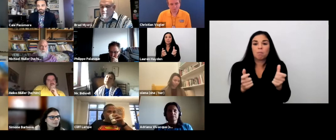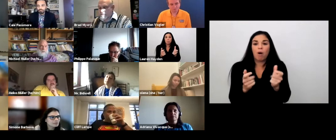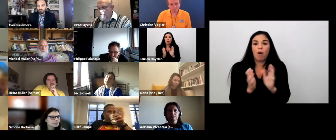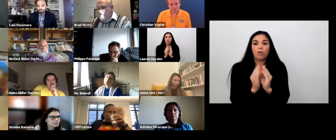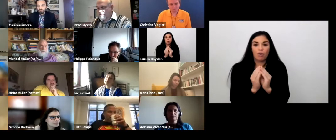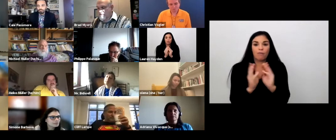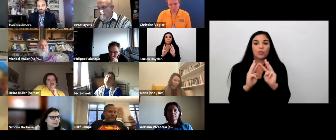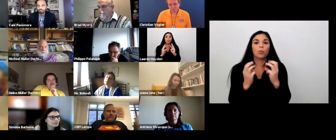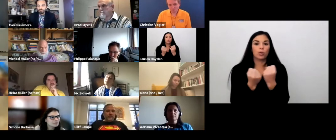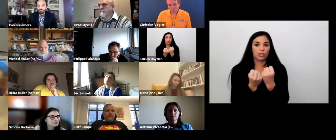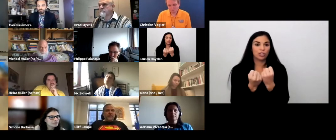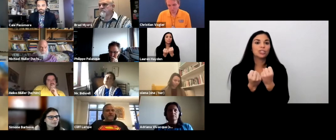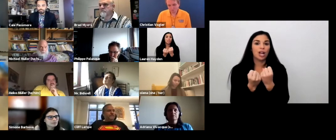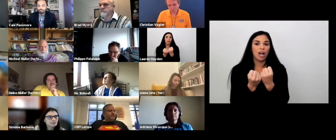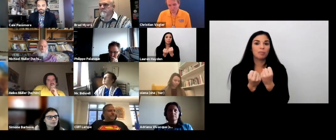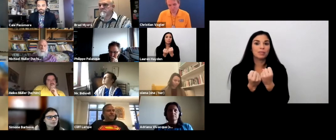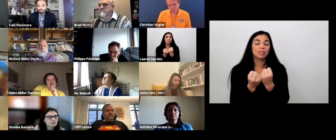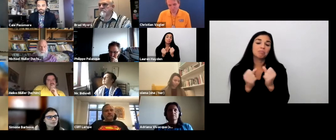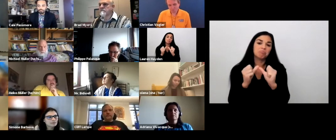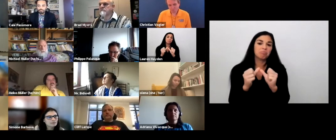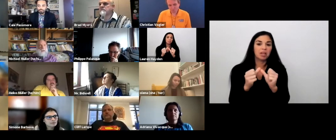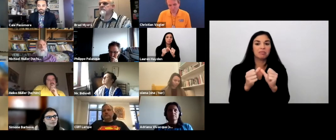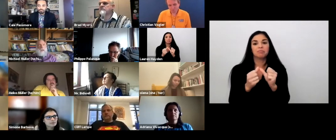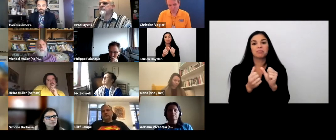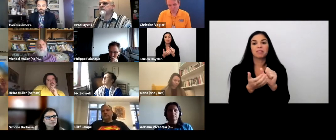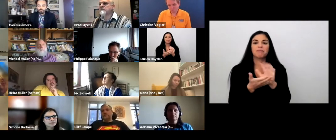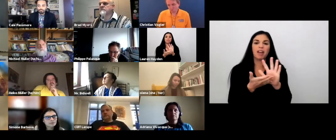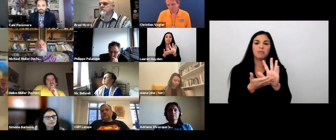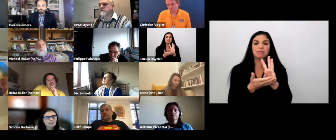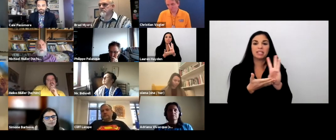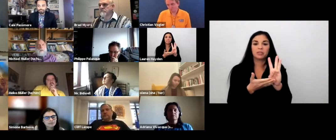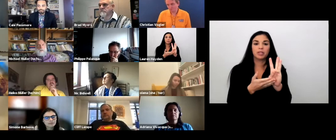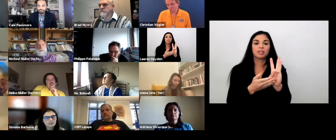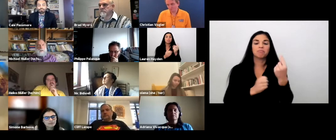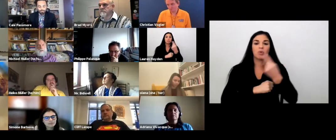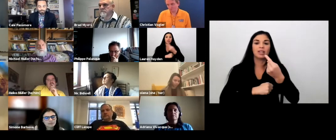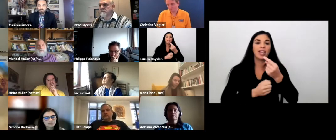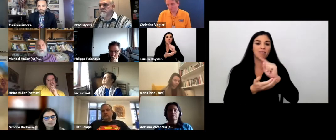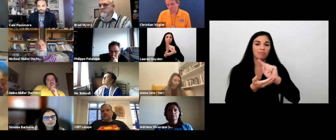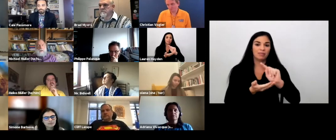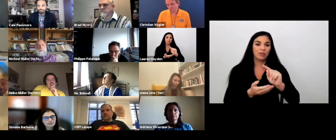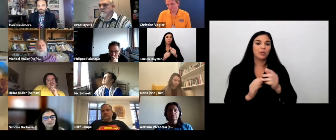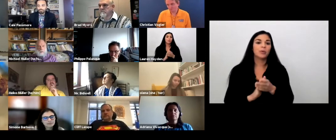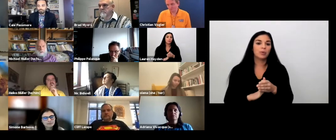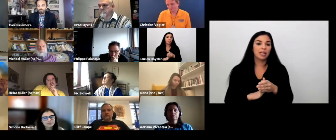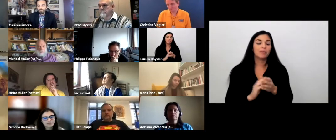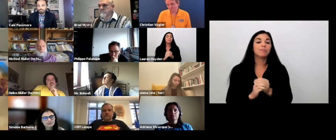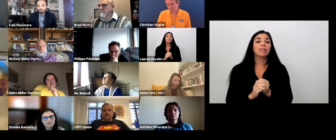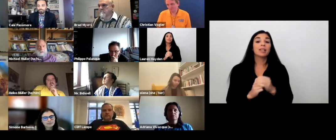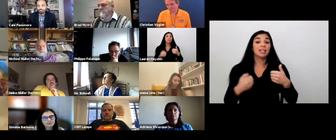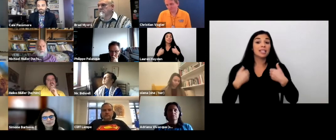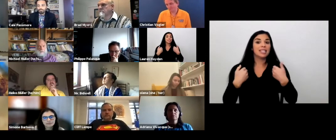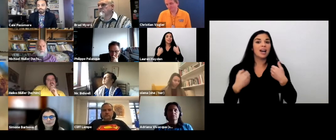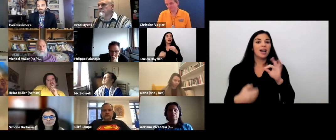of things that have gone on for 5 or 6 weeks, one day a week, organized largely from the young feminist community